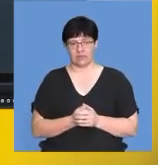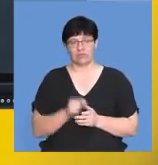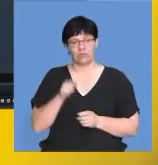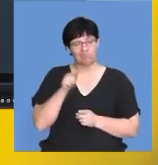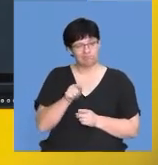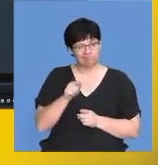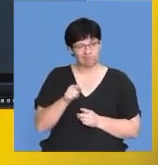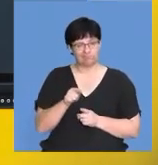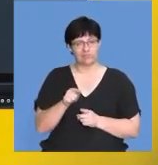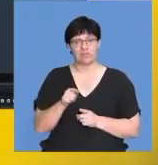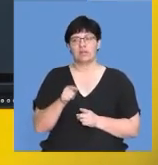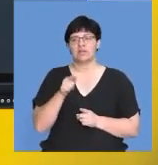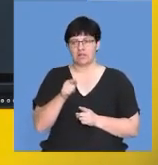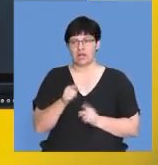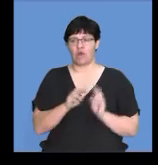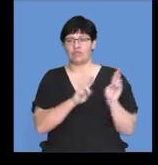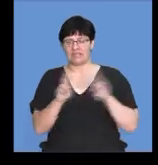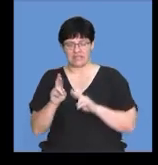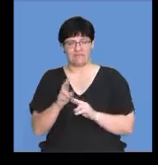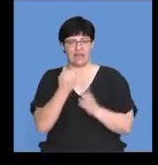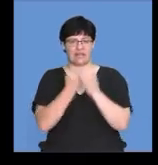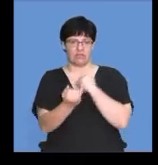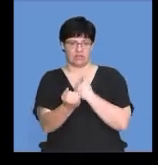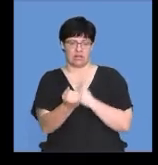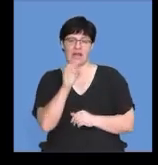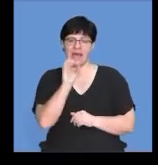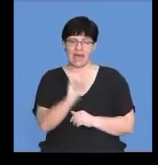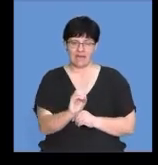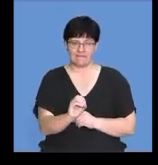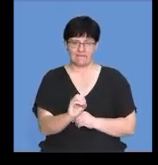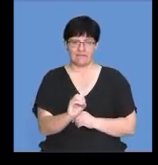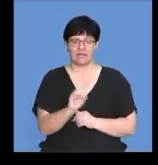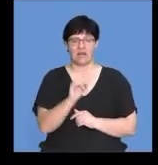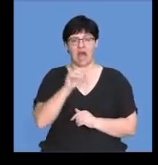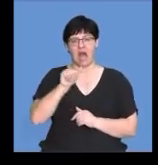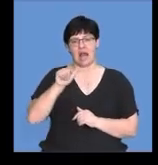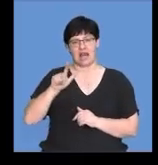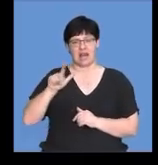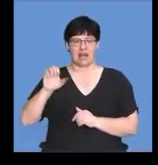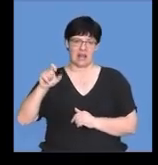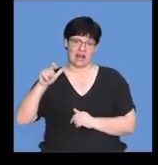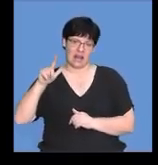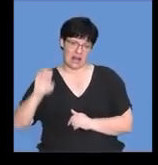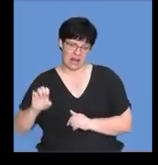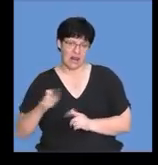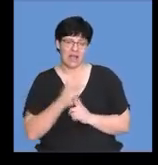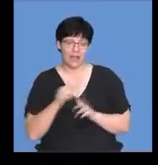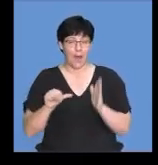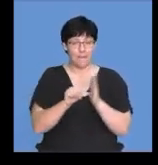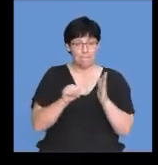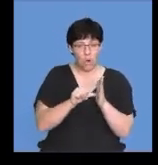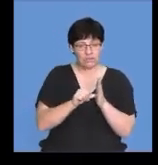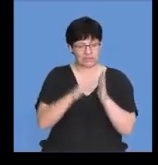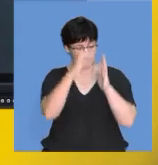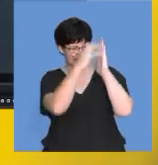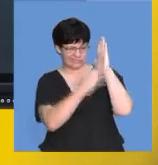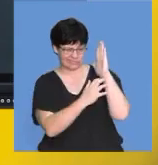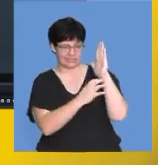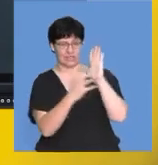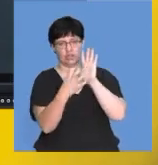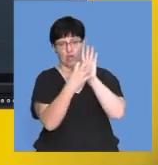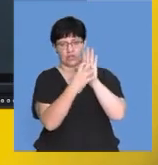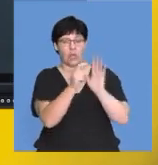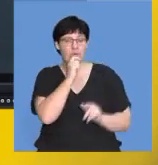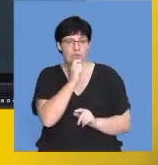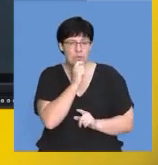these homozygous recessive individuals that have those alleles are important clues in a pedigree chart. Use